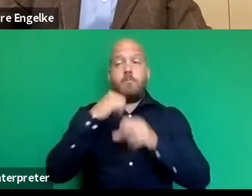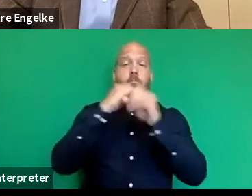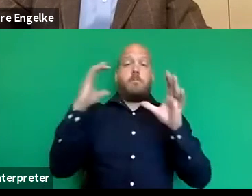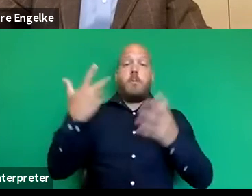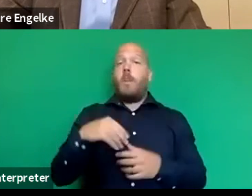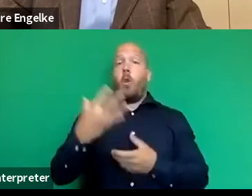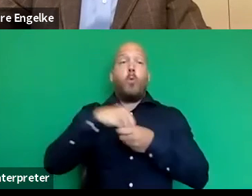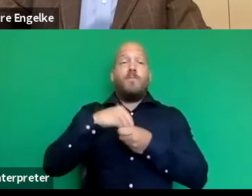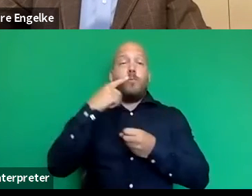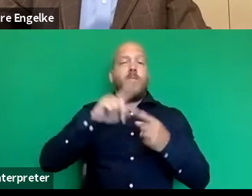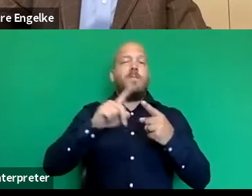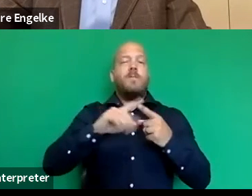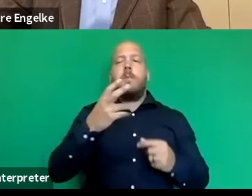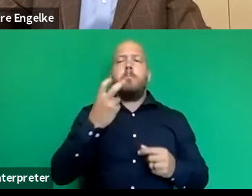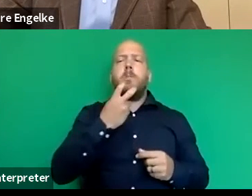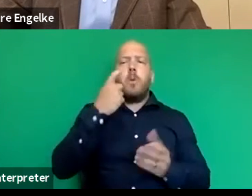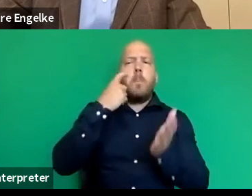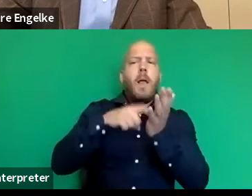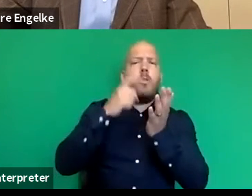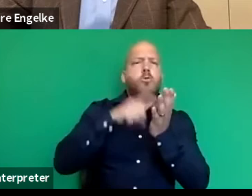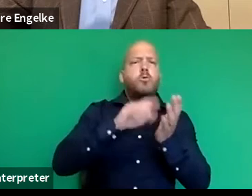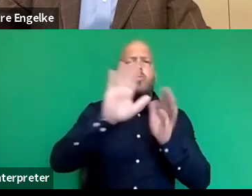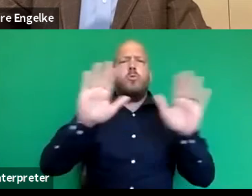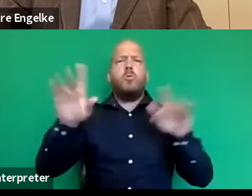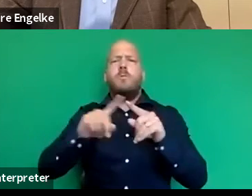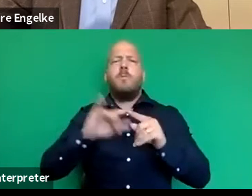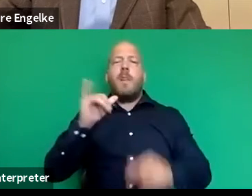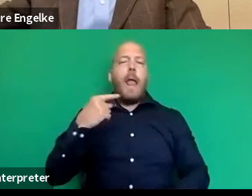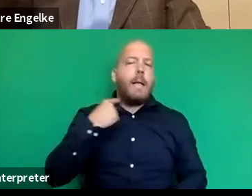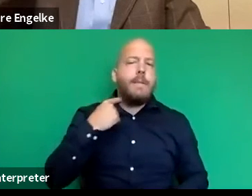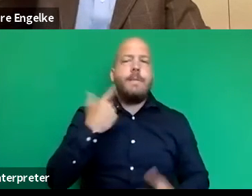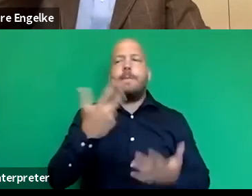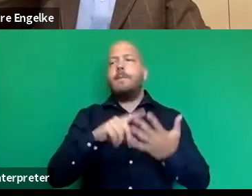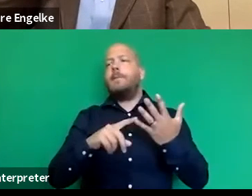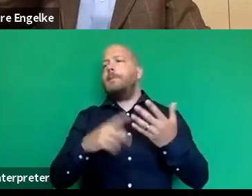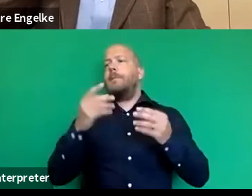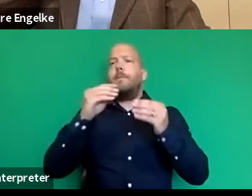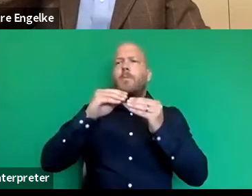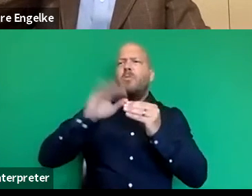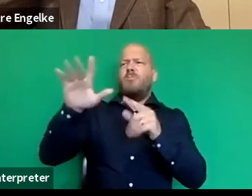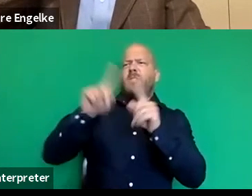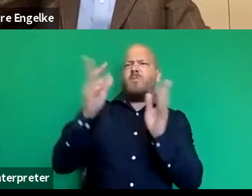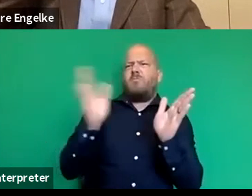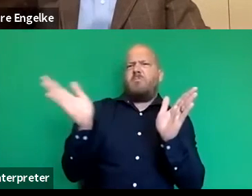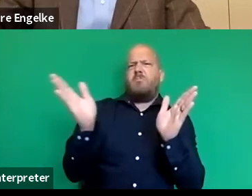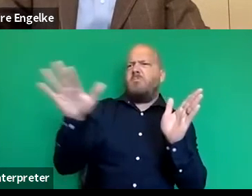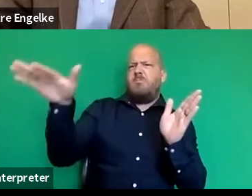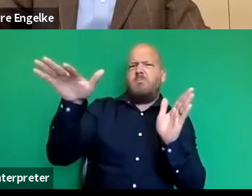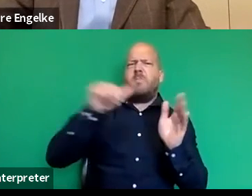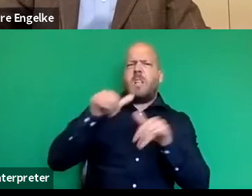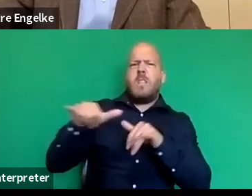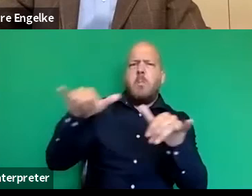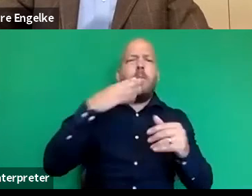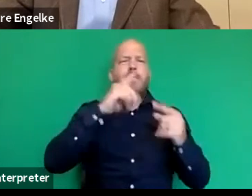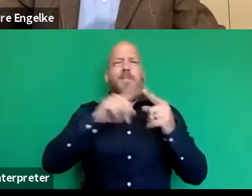accents, and it becomes more encompassing so people can reliably know if they're using ASR only, no matter who